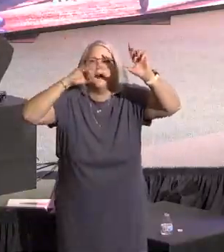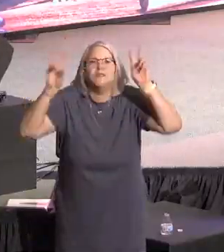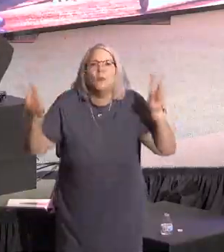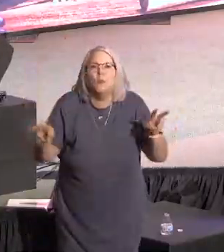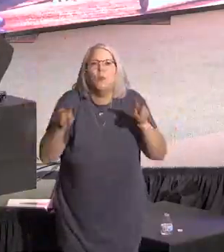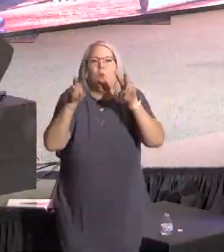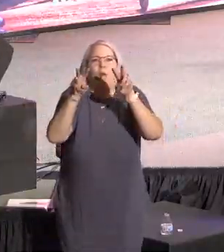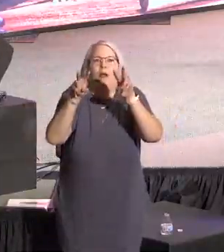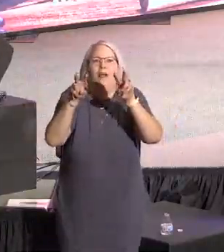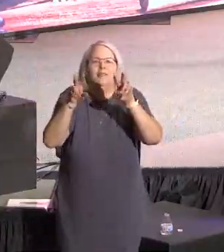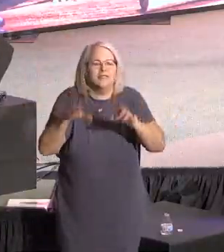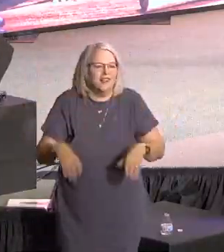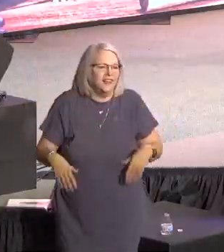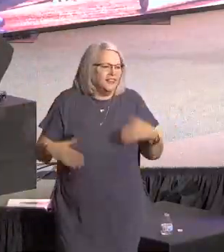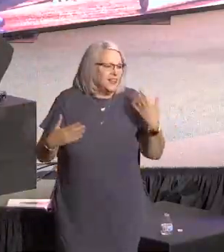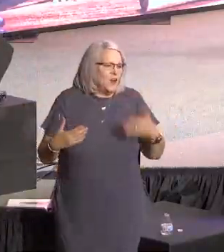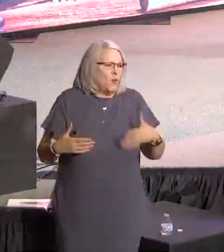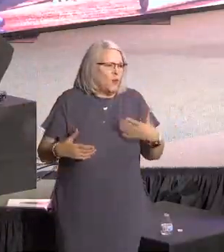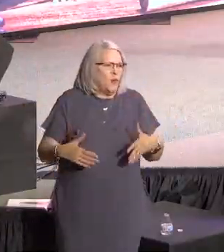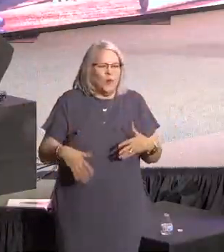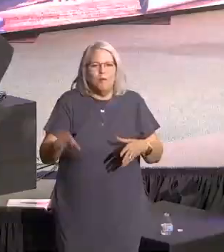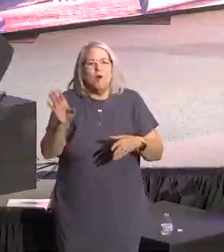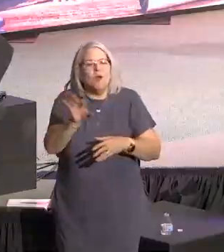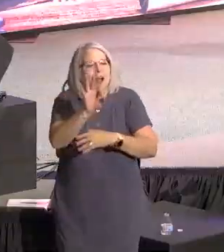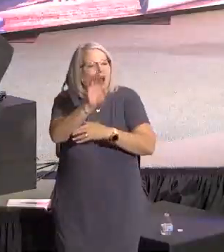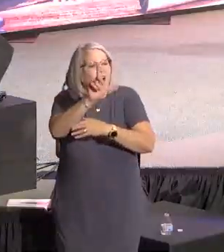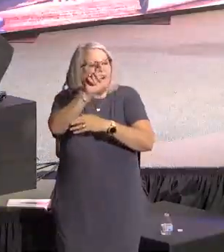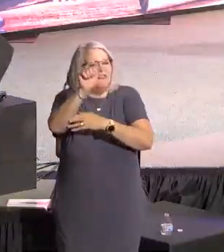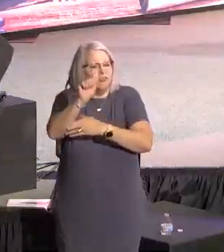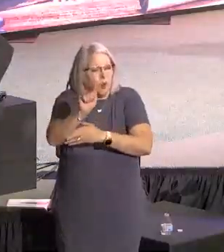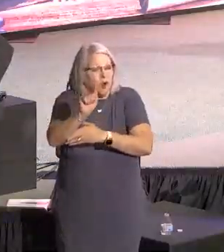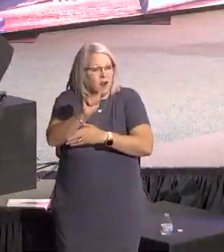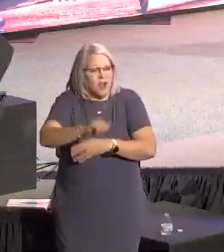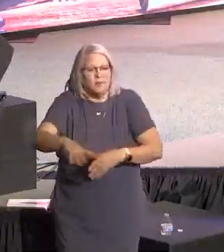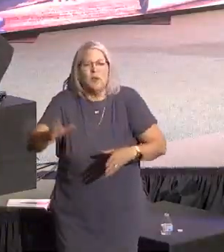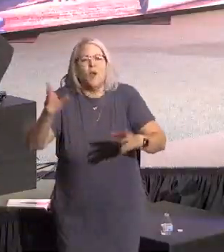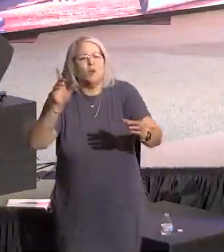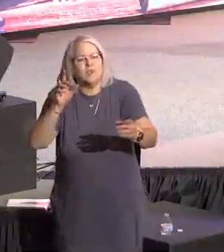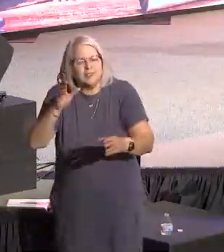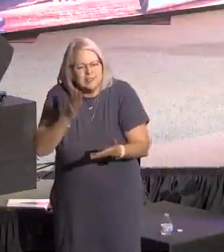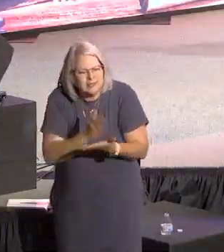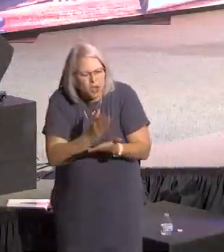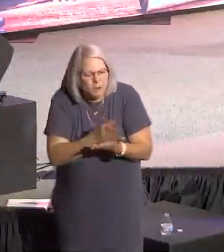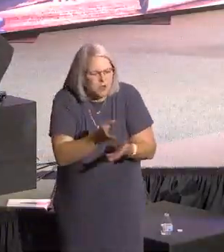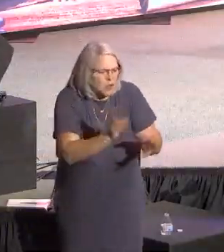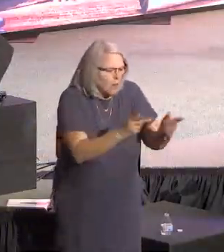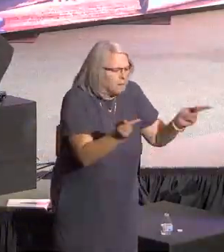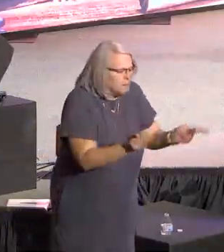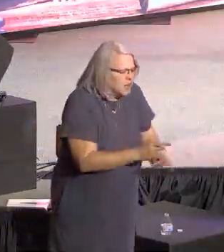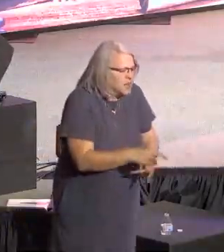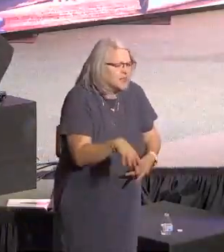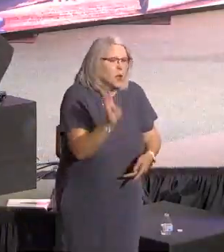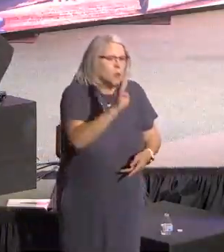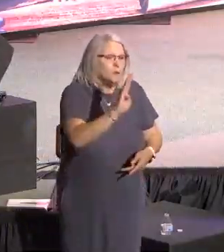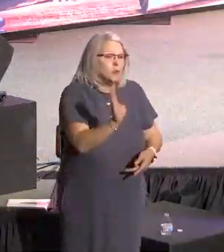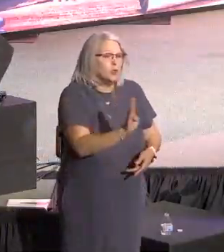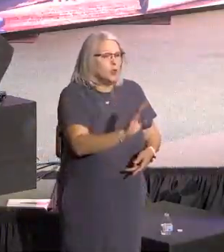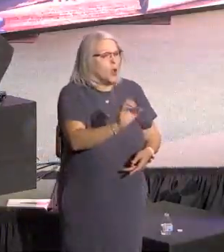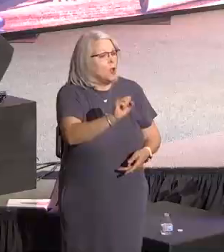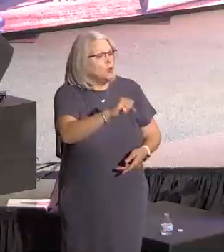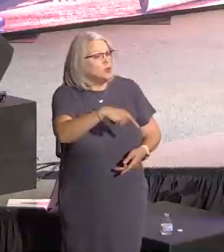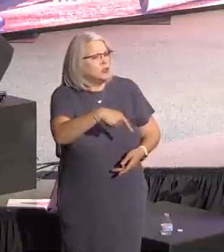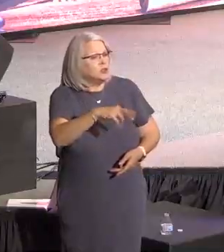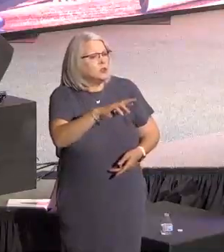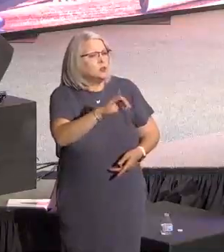down to Florida, which was incredible, and we'll never forget it. But we stopped on the way at a place called Blue Springs State Park